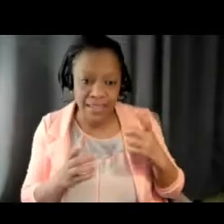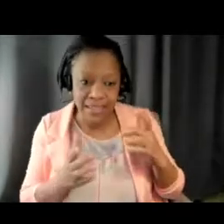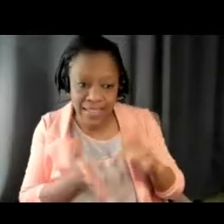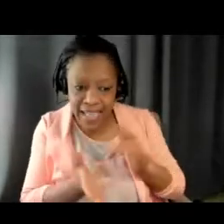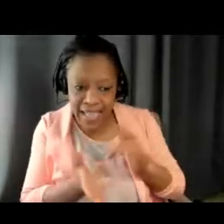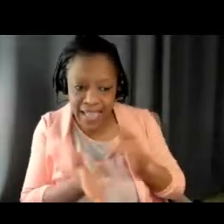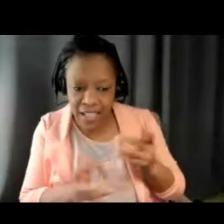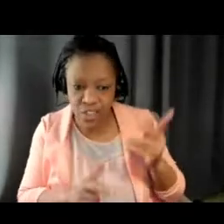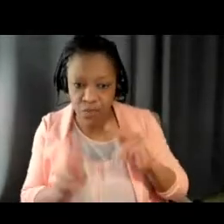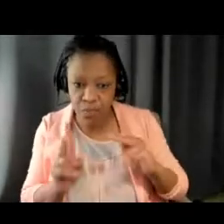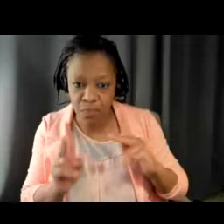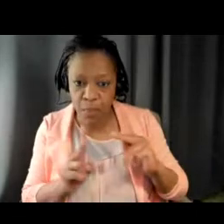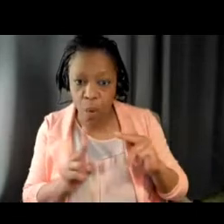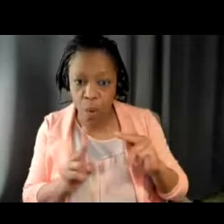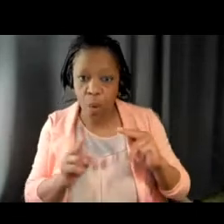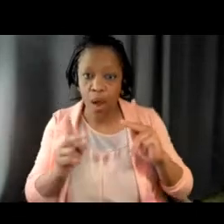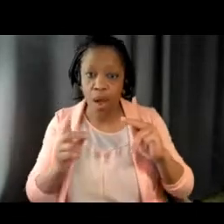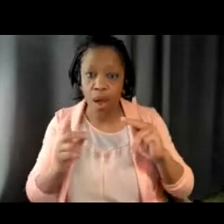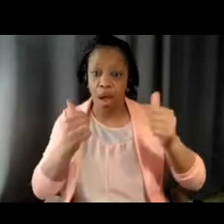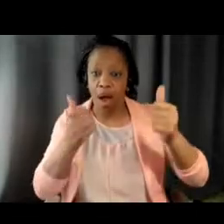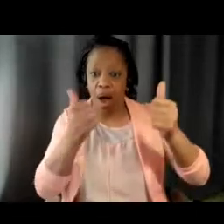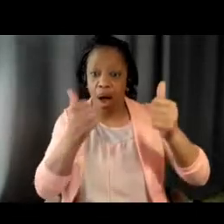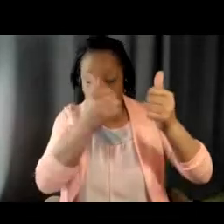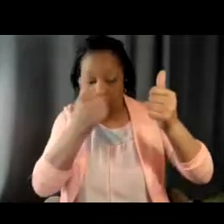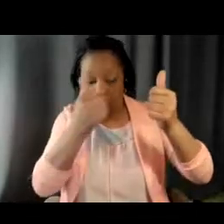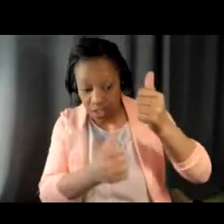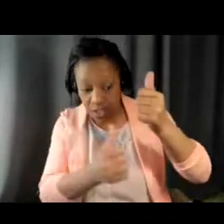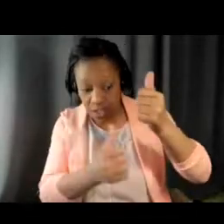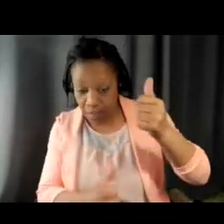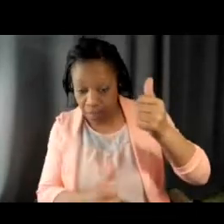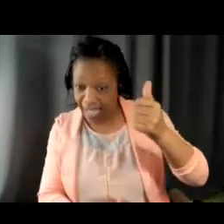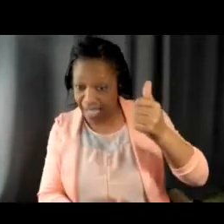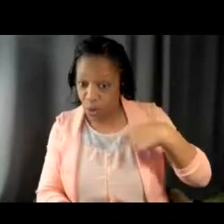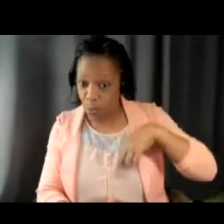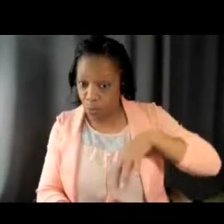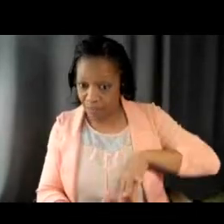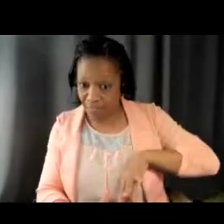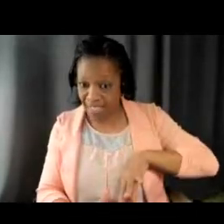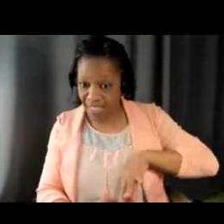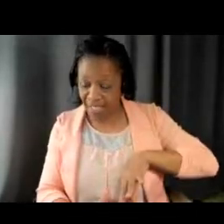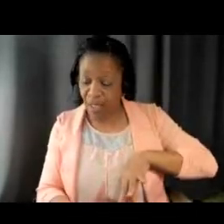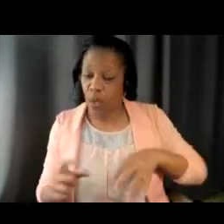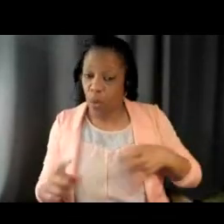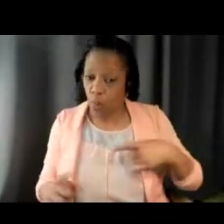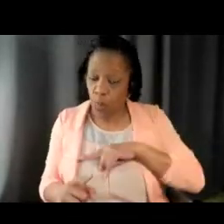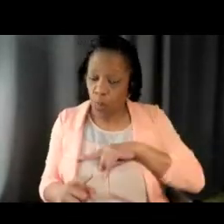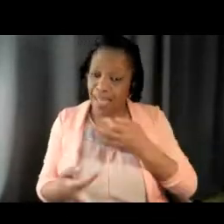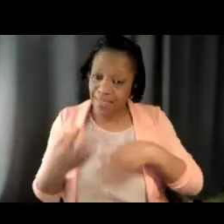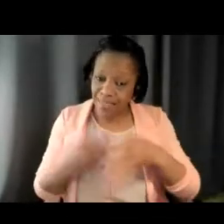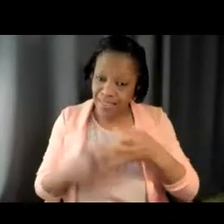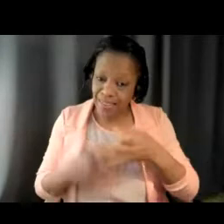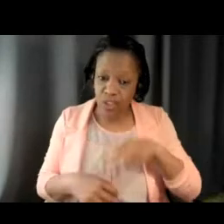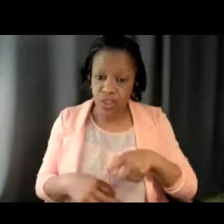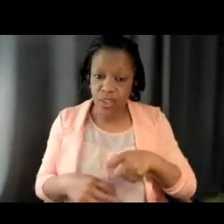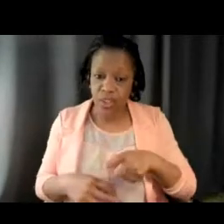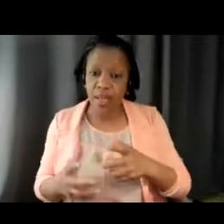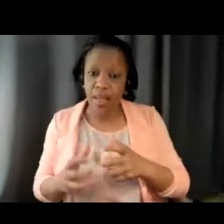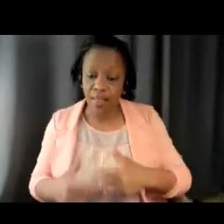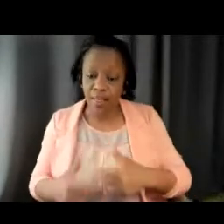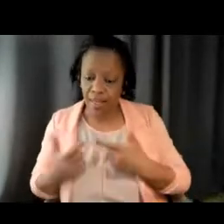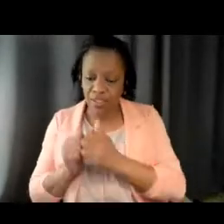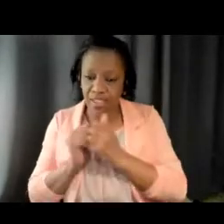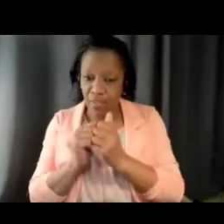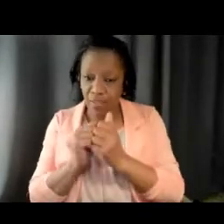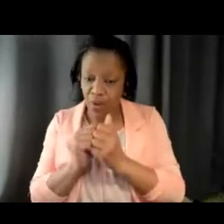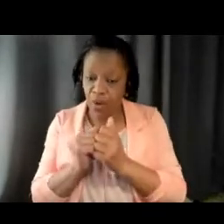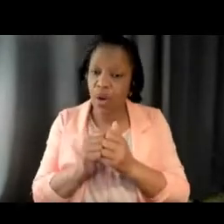be partnerships so we can fight racism together? Let's live together and grow together, because we all want pretty much the same